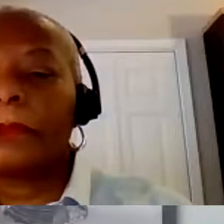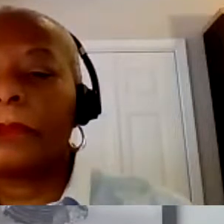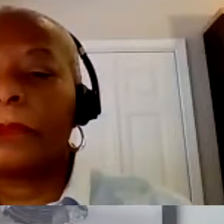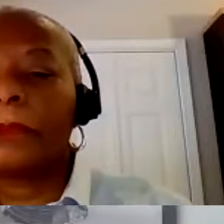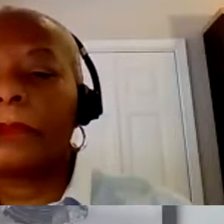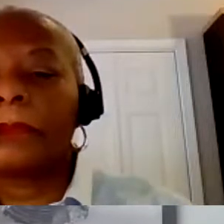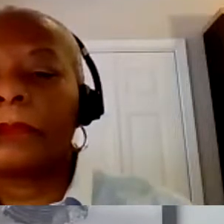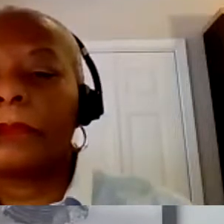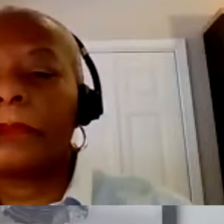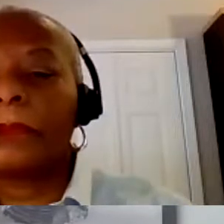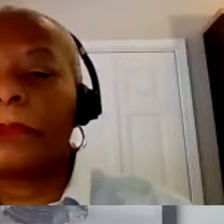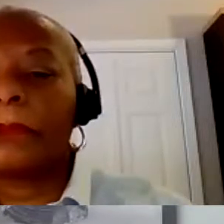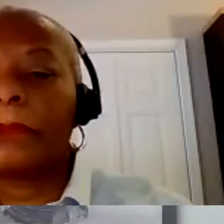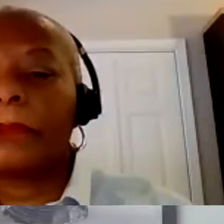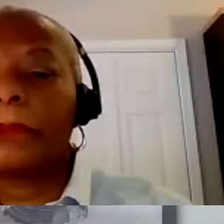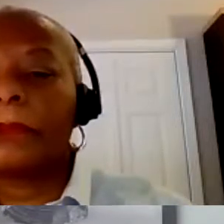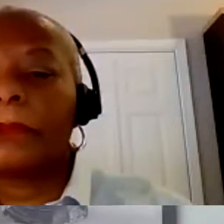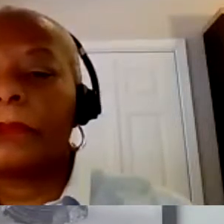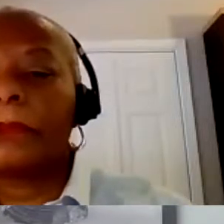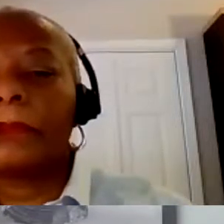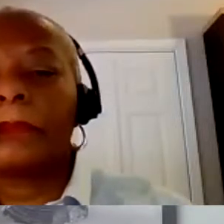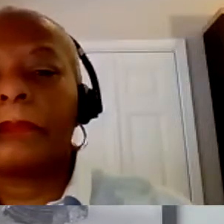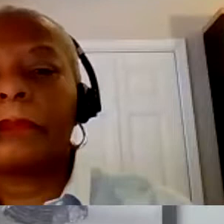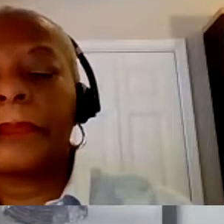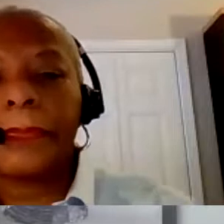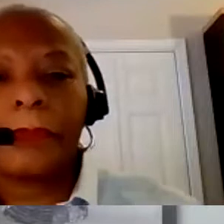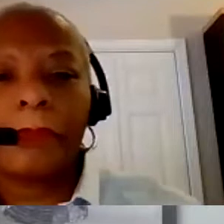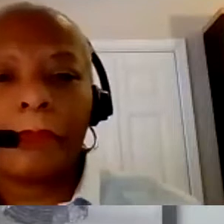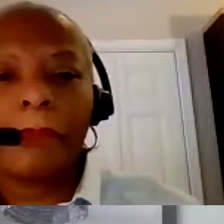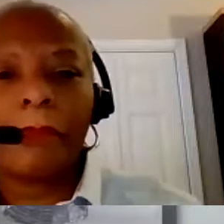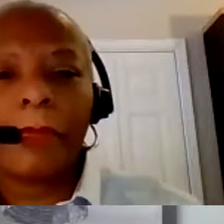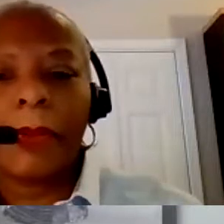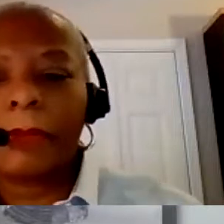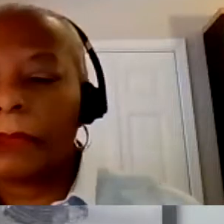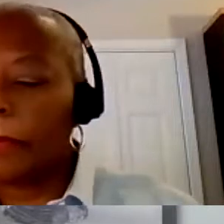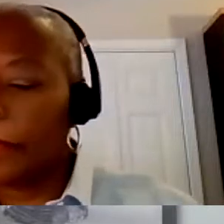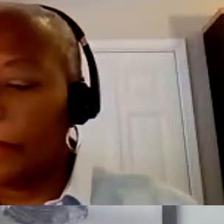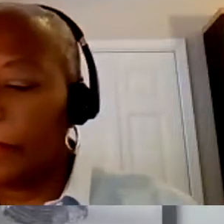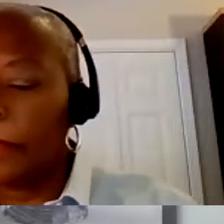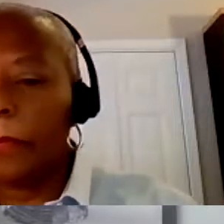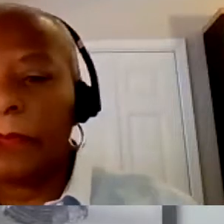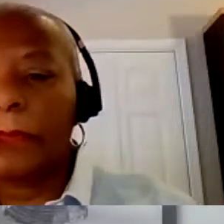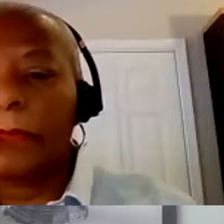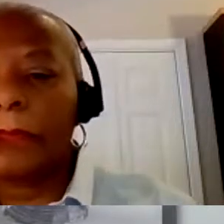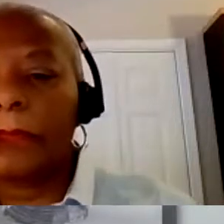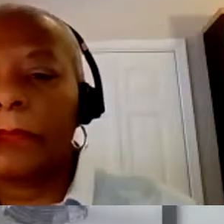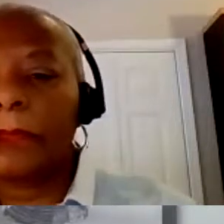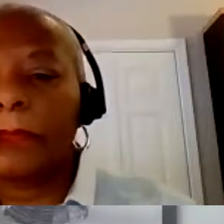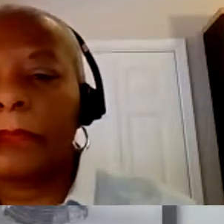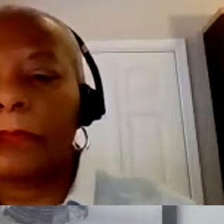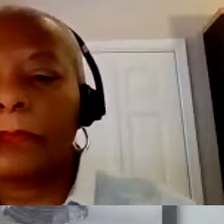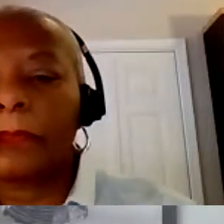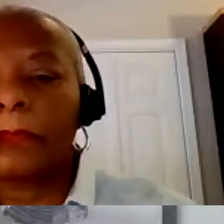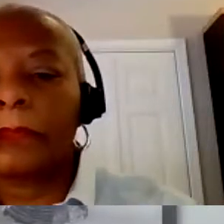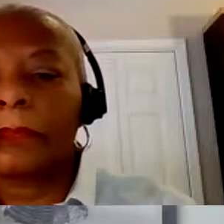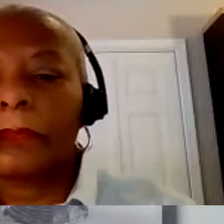mostly on almost on a daily basis. But at the individual level, for example, if you're a scholar, it's good to look at opportunities.